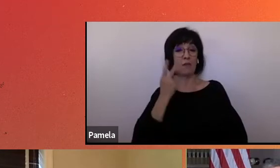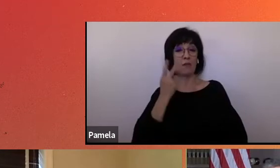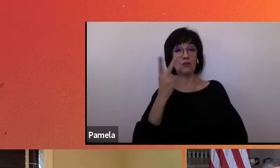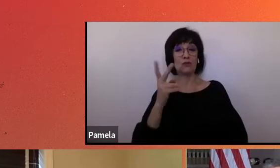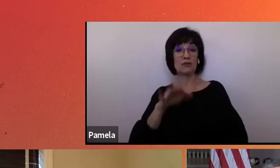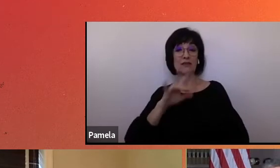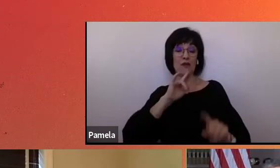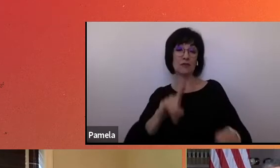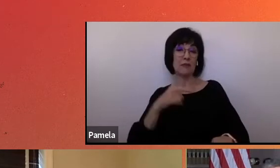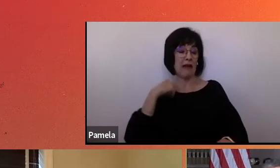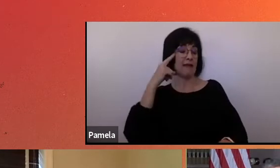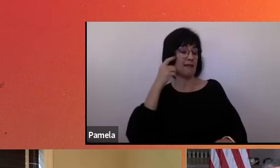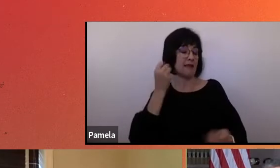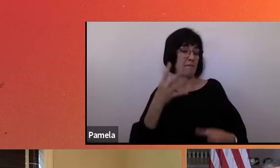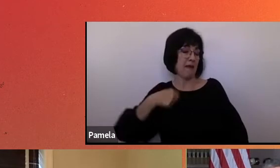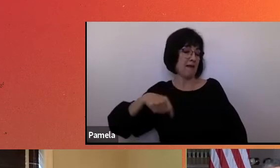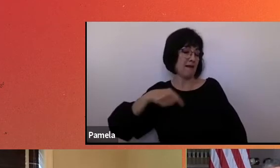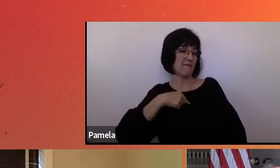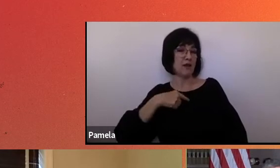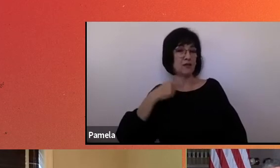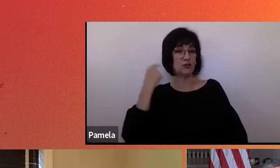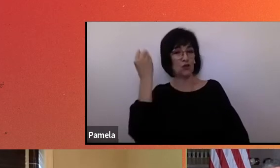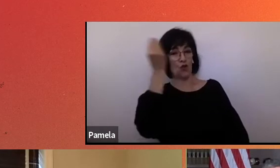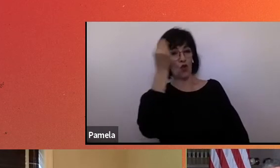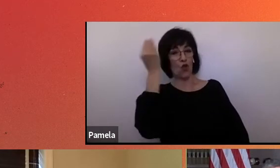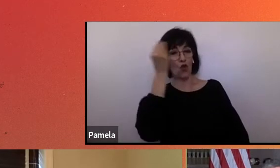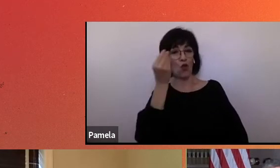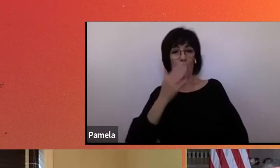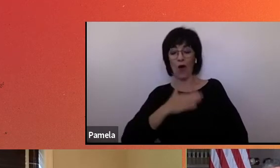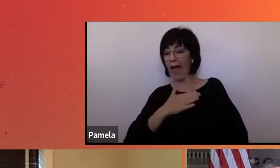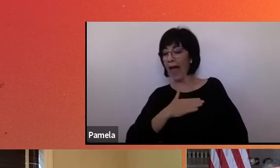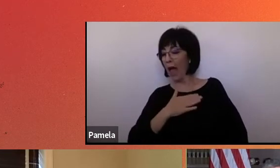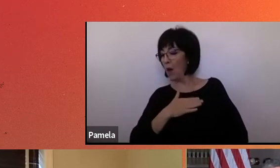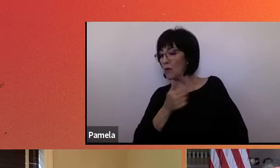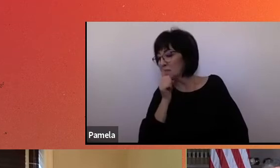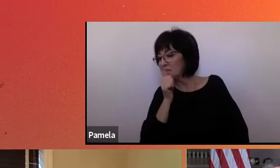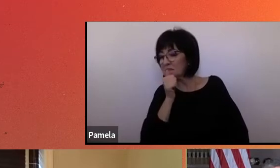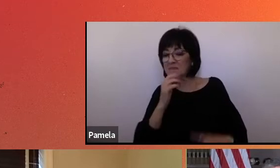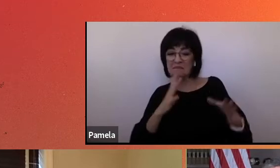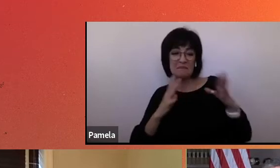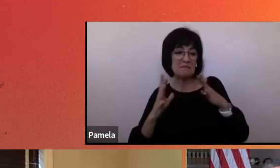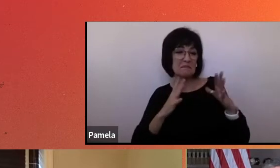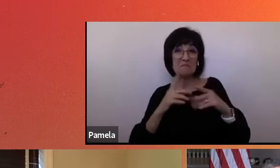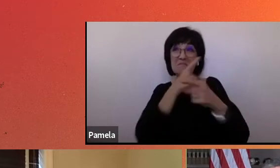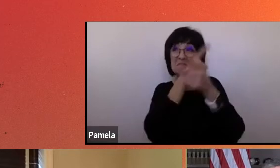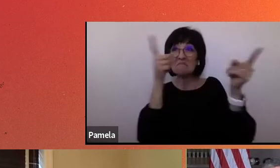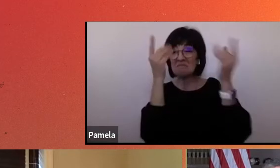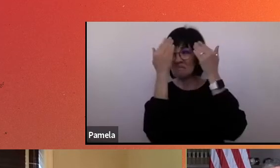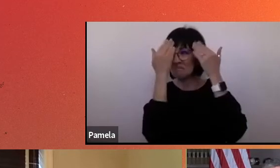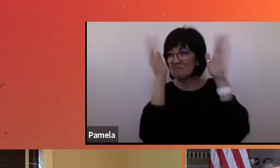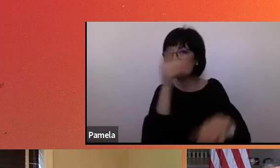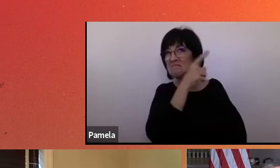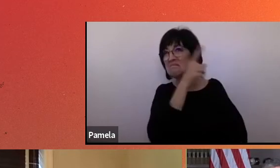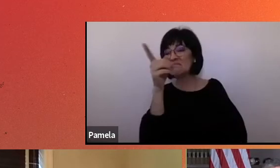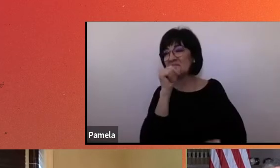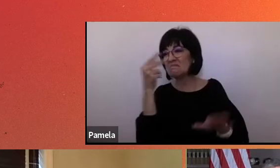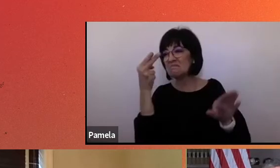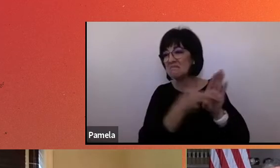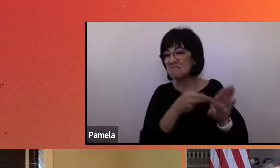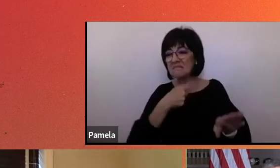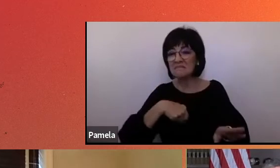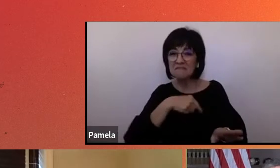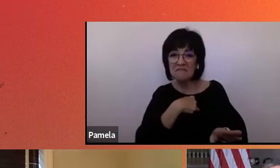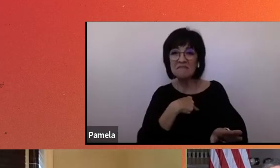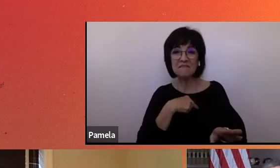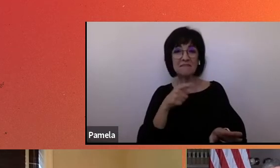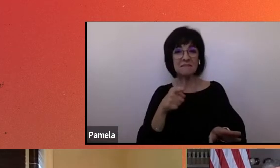thought that this was our own, you know, kind of personal holiday in a way. And so even though you saw the ceremonial bits in other